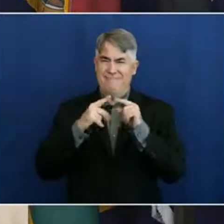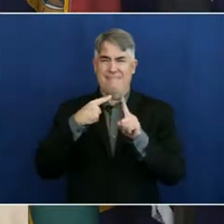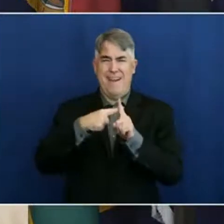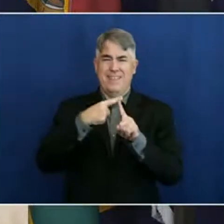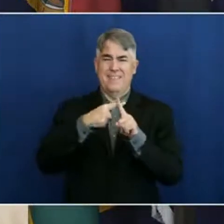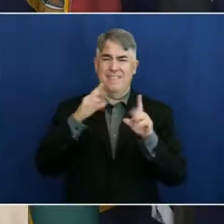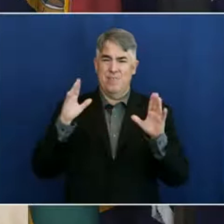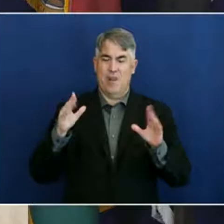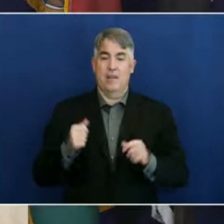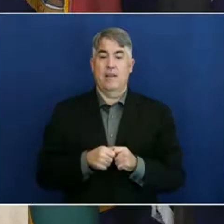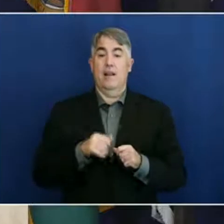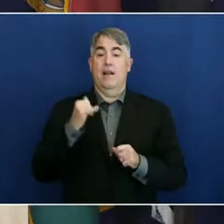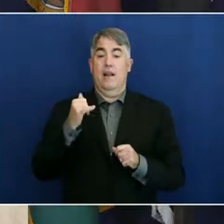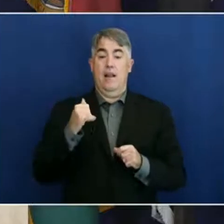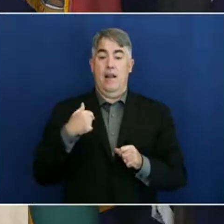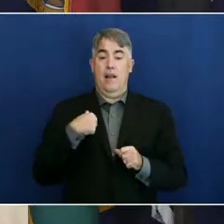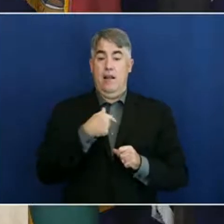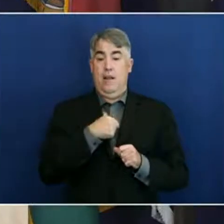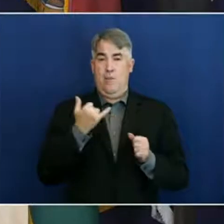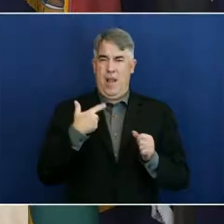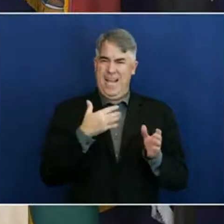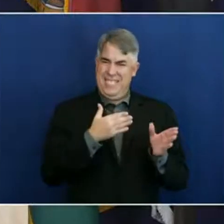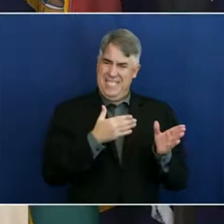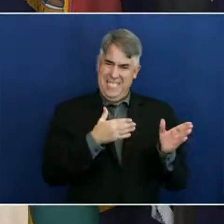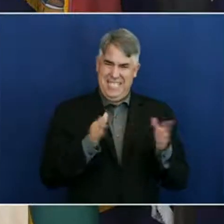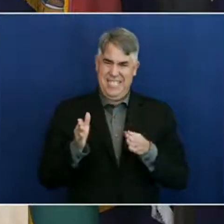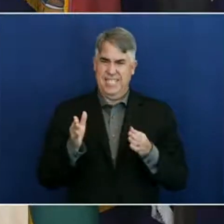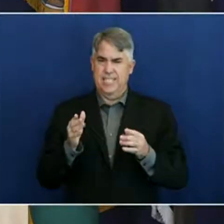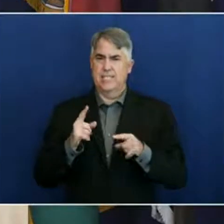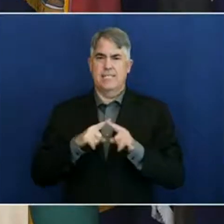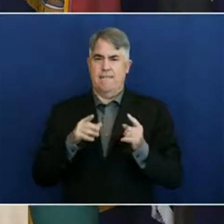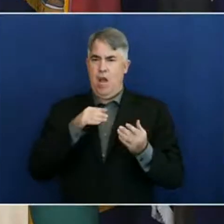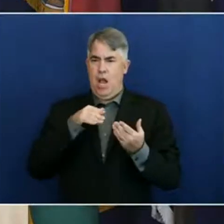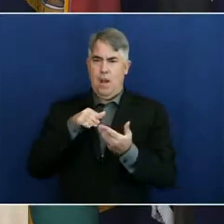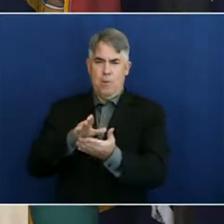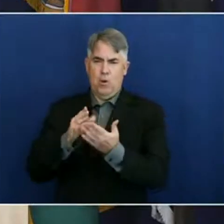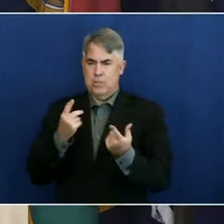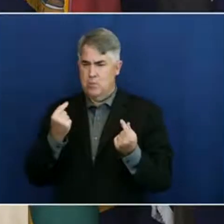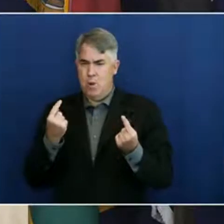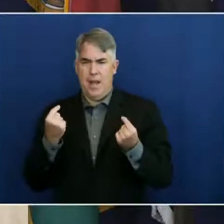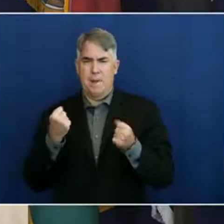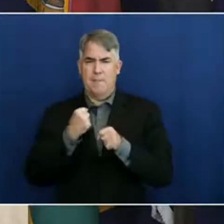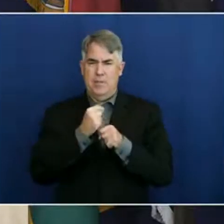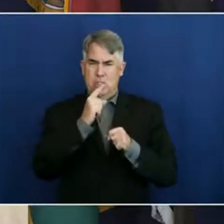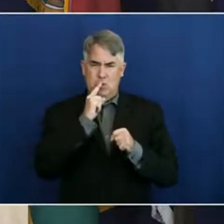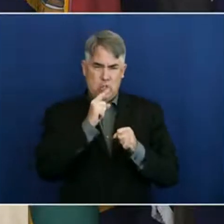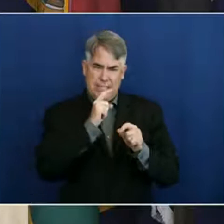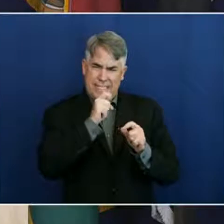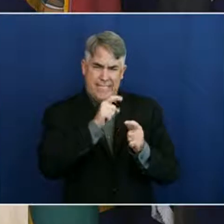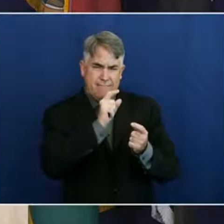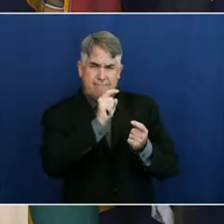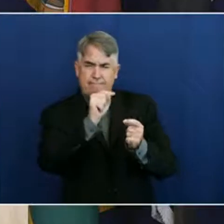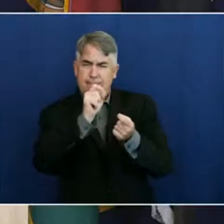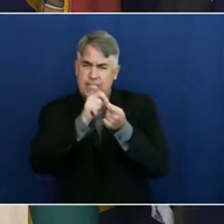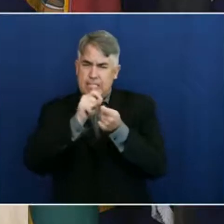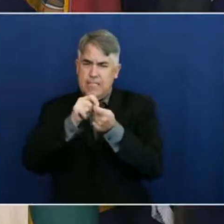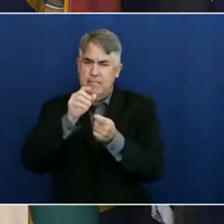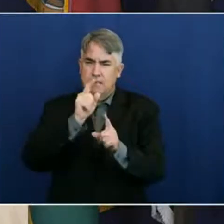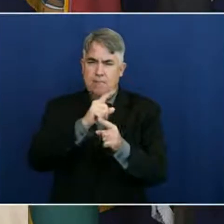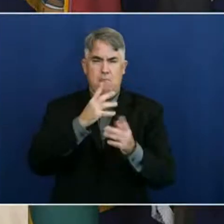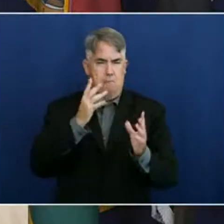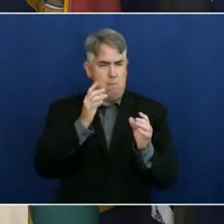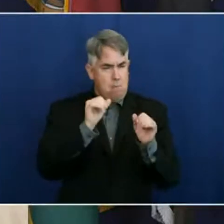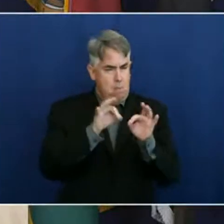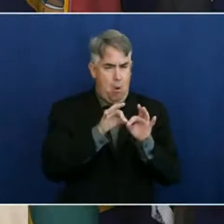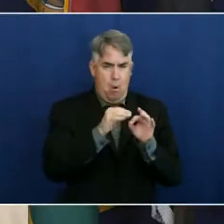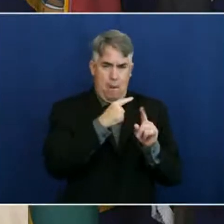as we shift into a different approach to make sure that our vaccination goals are met in the whole county, I'd like to share some positive numbers in terms of vaccination. And Chair